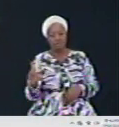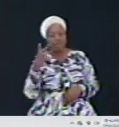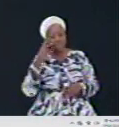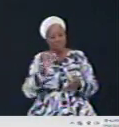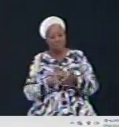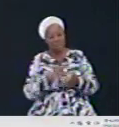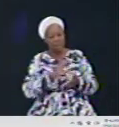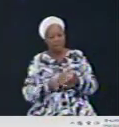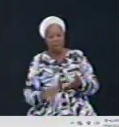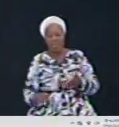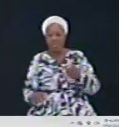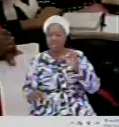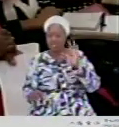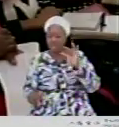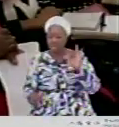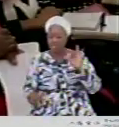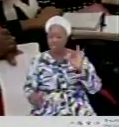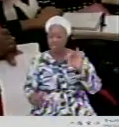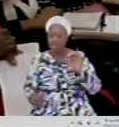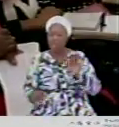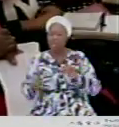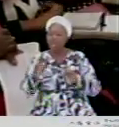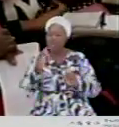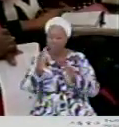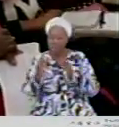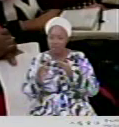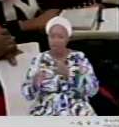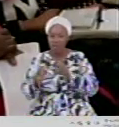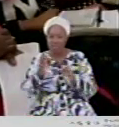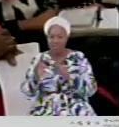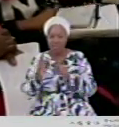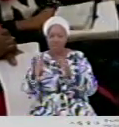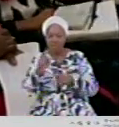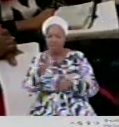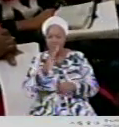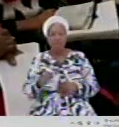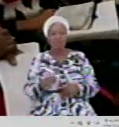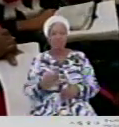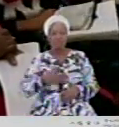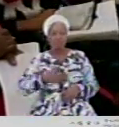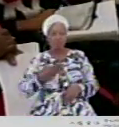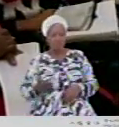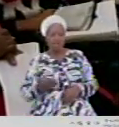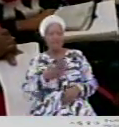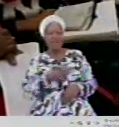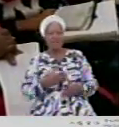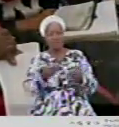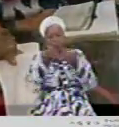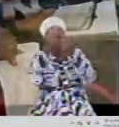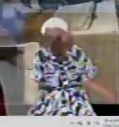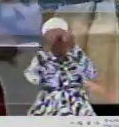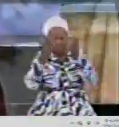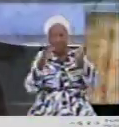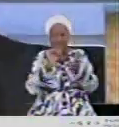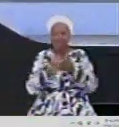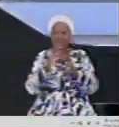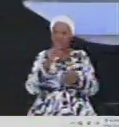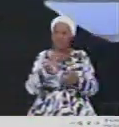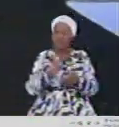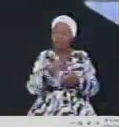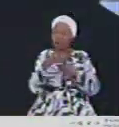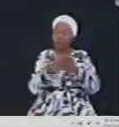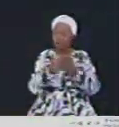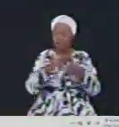If ye be willing and obedient, all that he has told us to do, that's the way of blessing, and that's the way